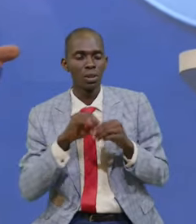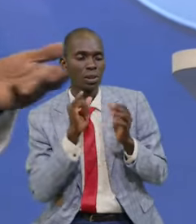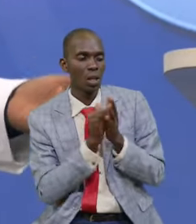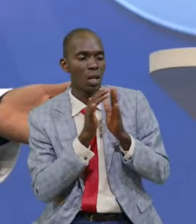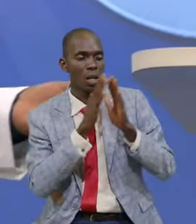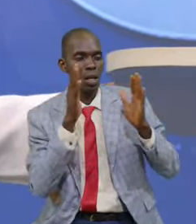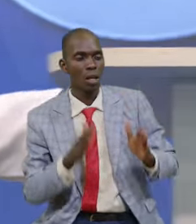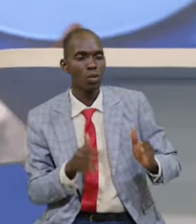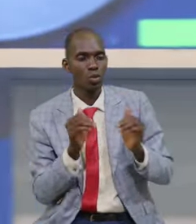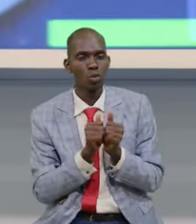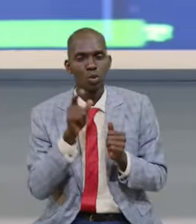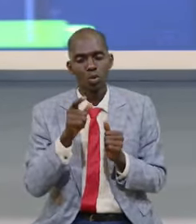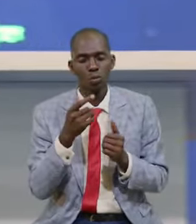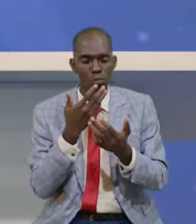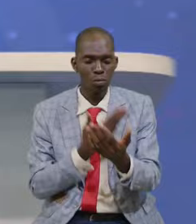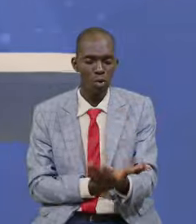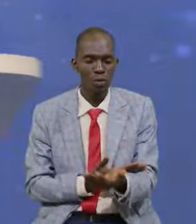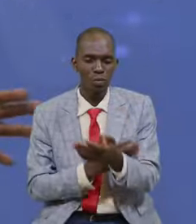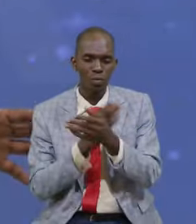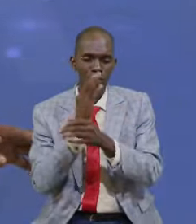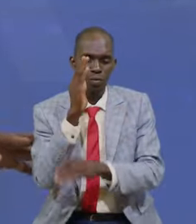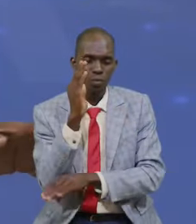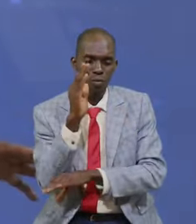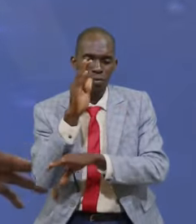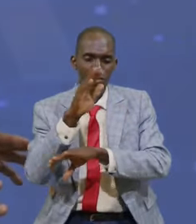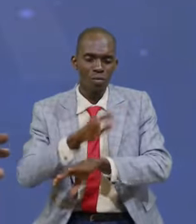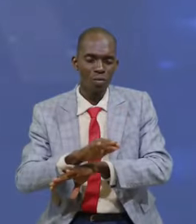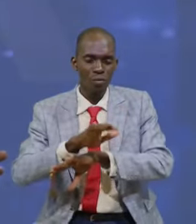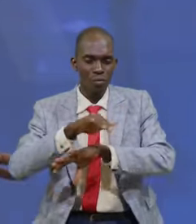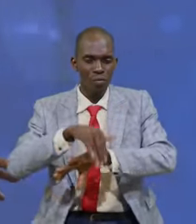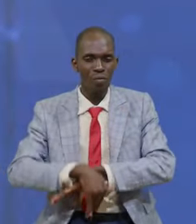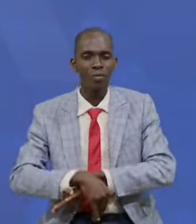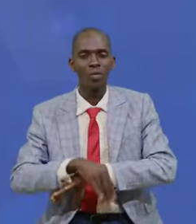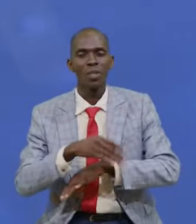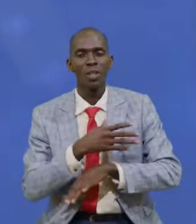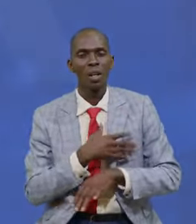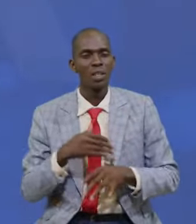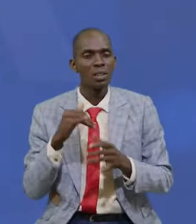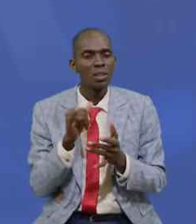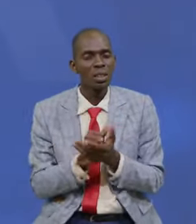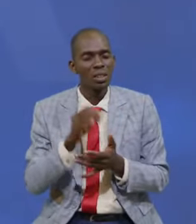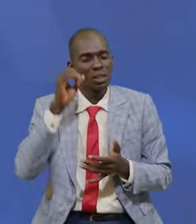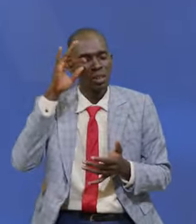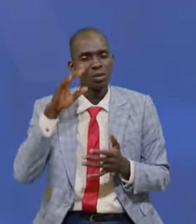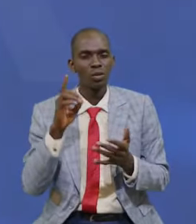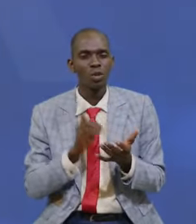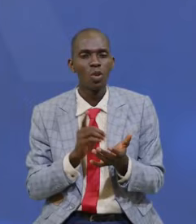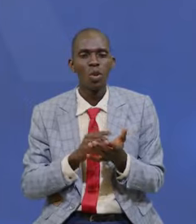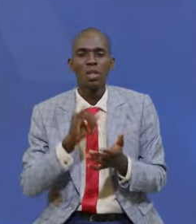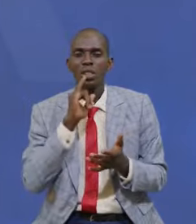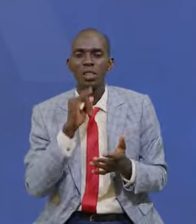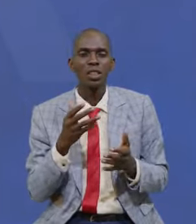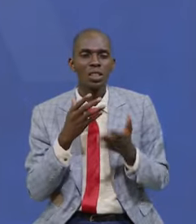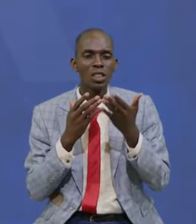Morning, night, noon, anytime. That effective doctor is there with